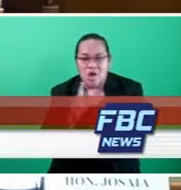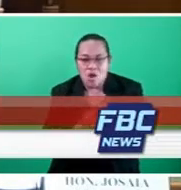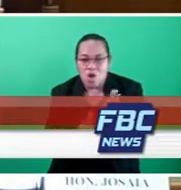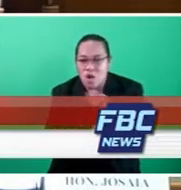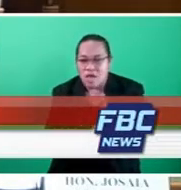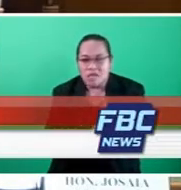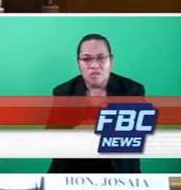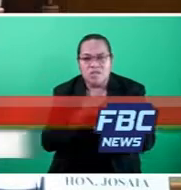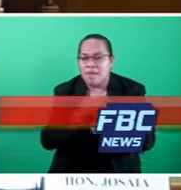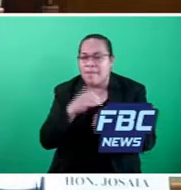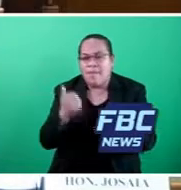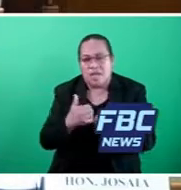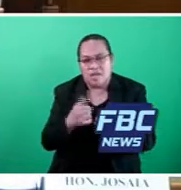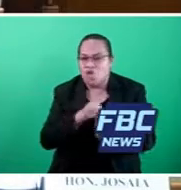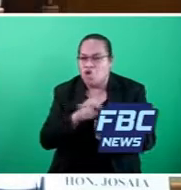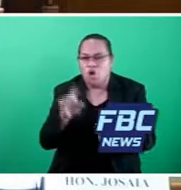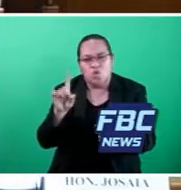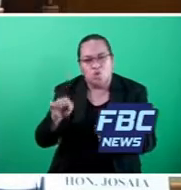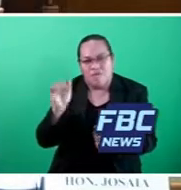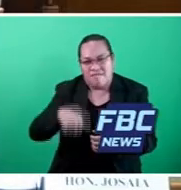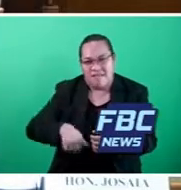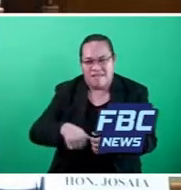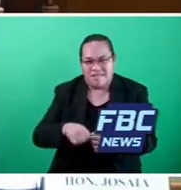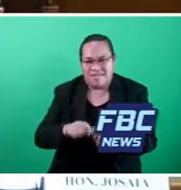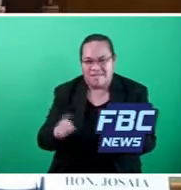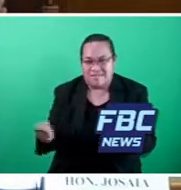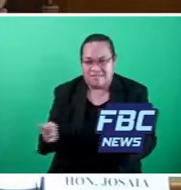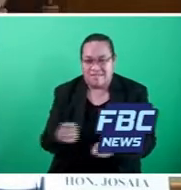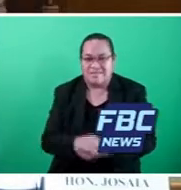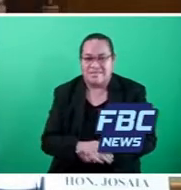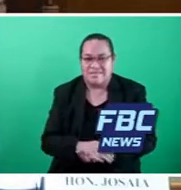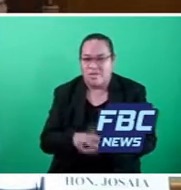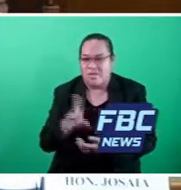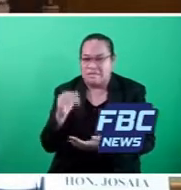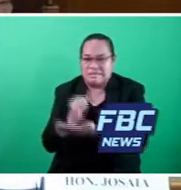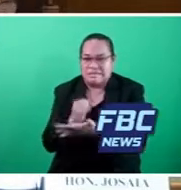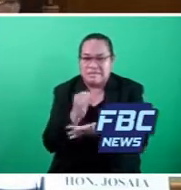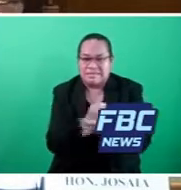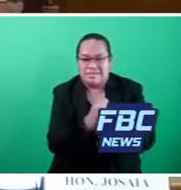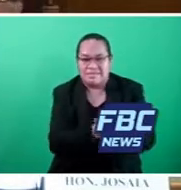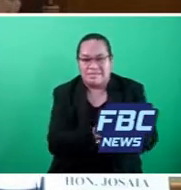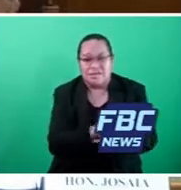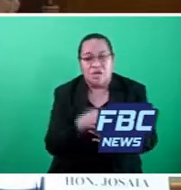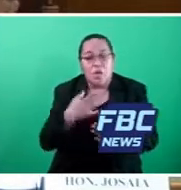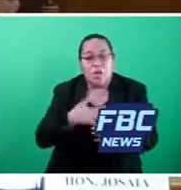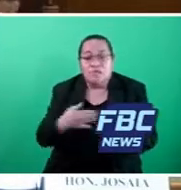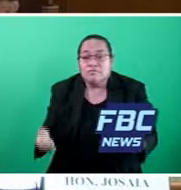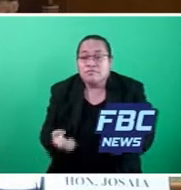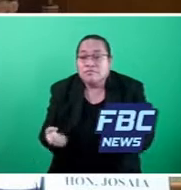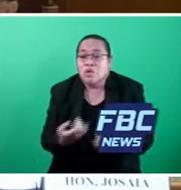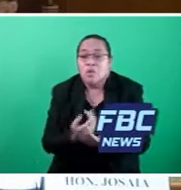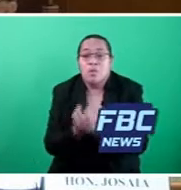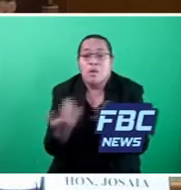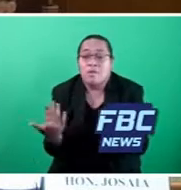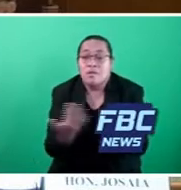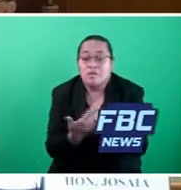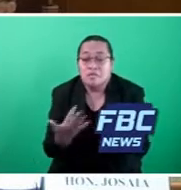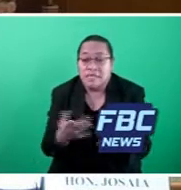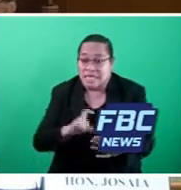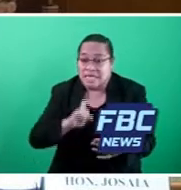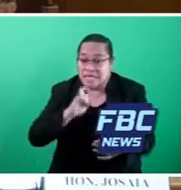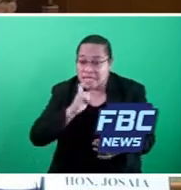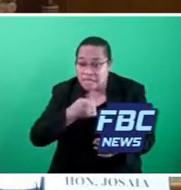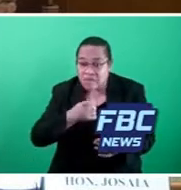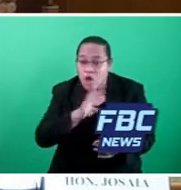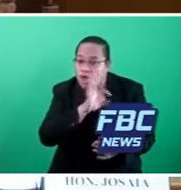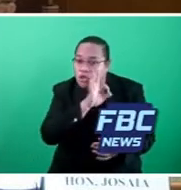not doing the right thing, as he highlighted himself. And we would take this opportunity to urge all members of the public, please do